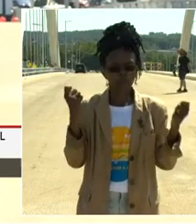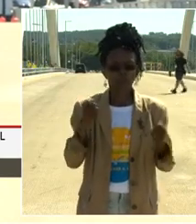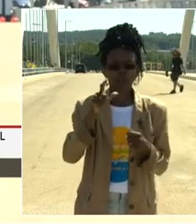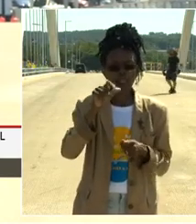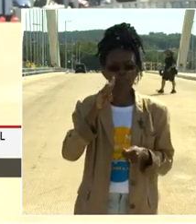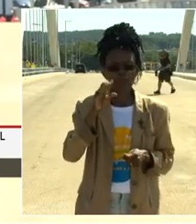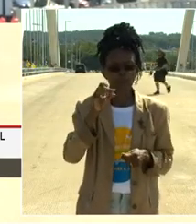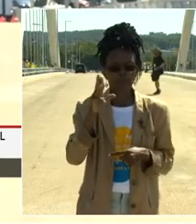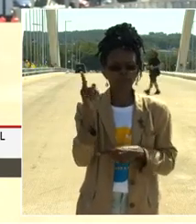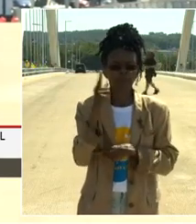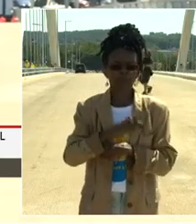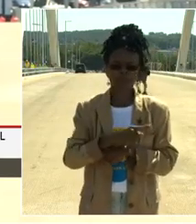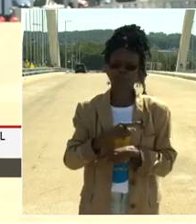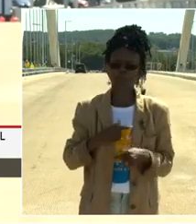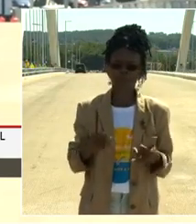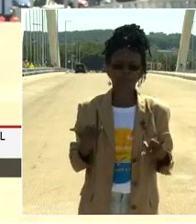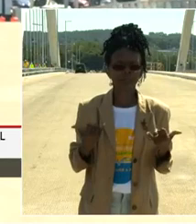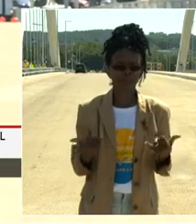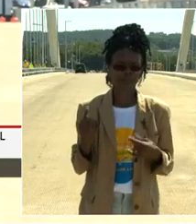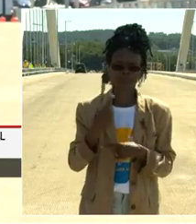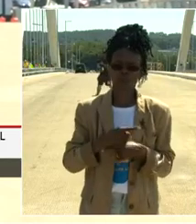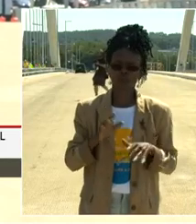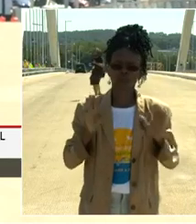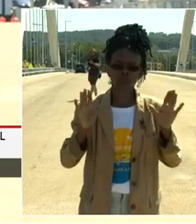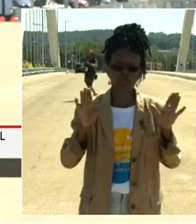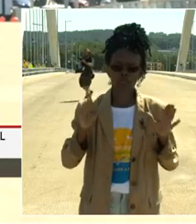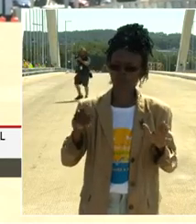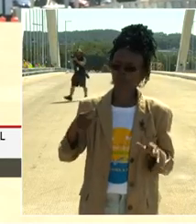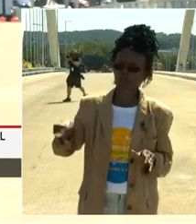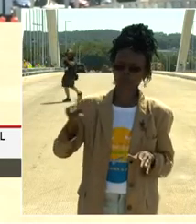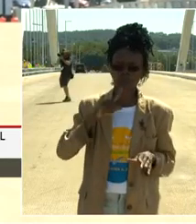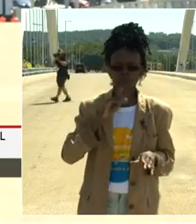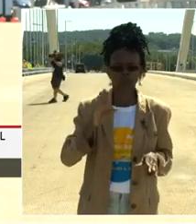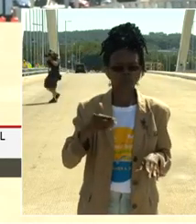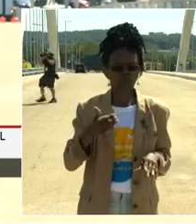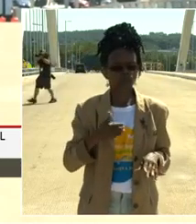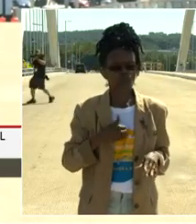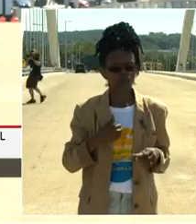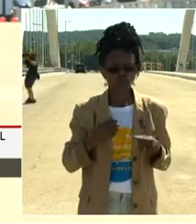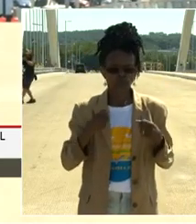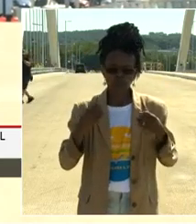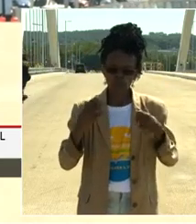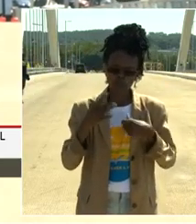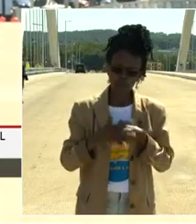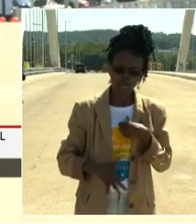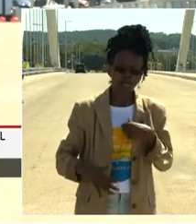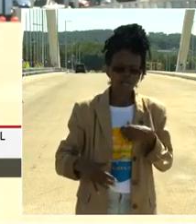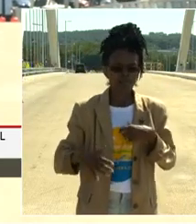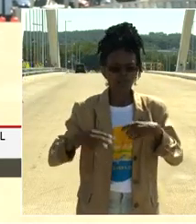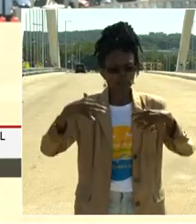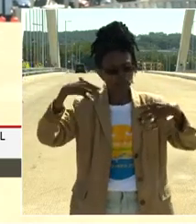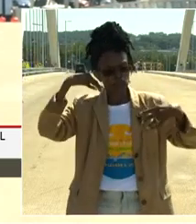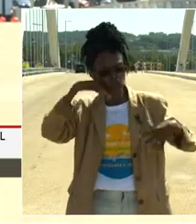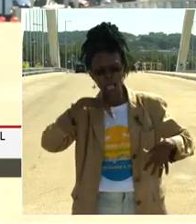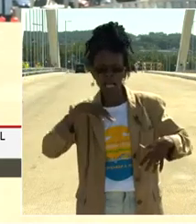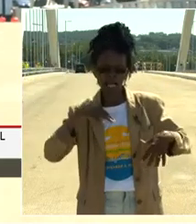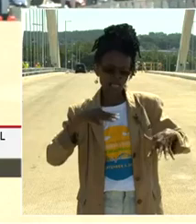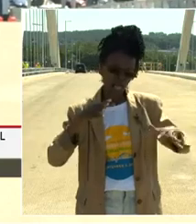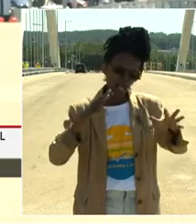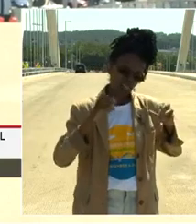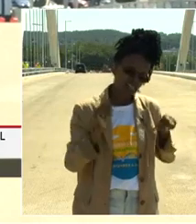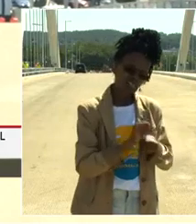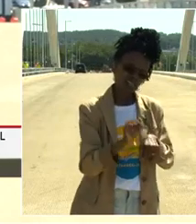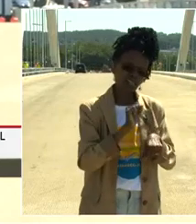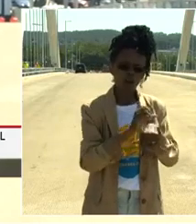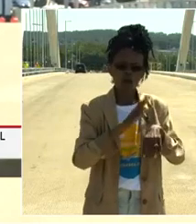we celebrate it with people who put their heart and souls, blood, sweat, and tears into this project. Give them another big round of applause.